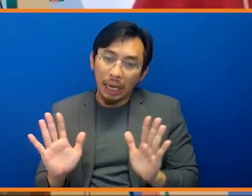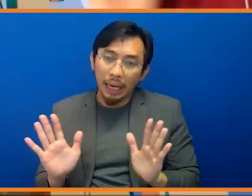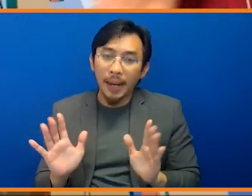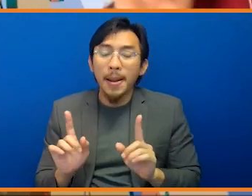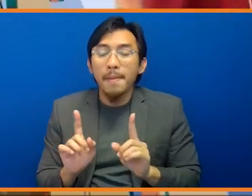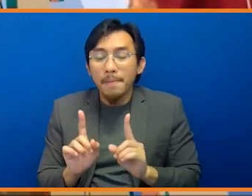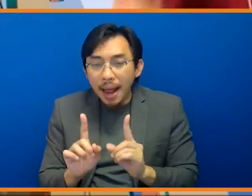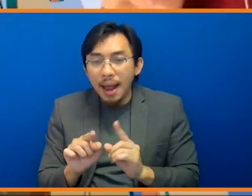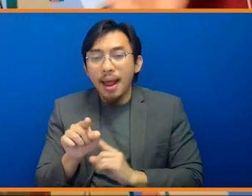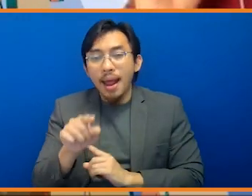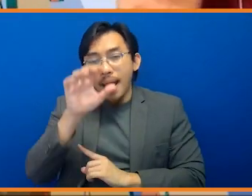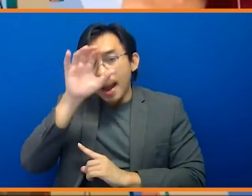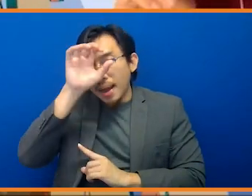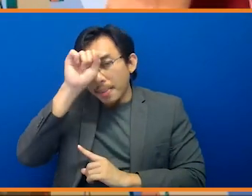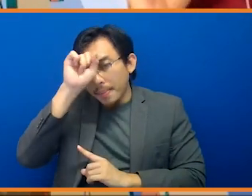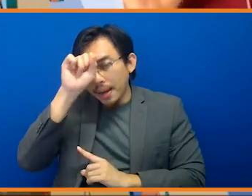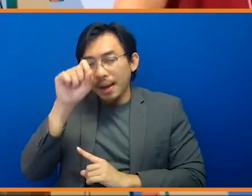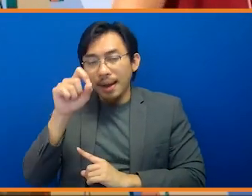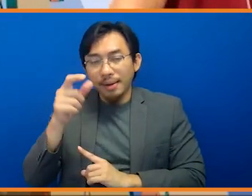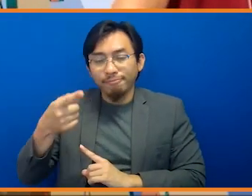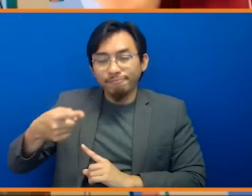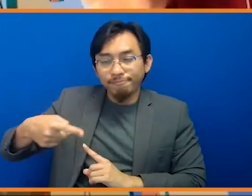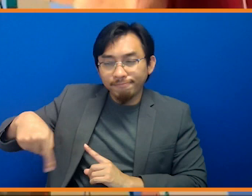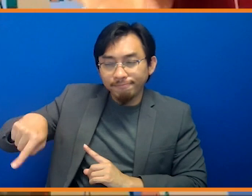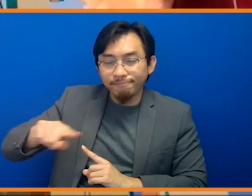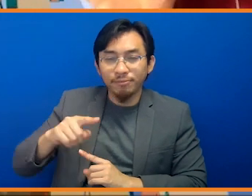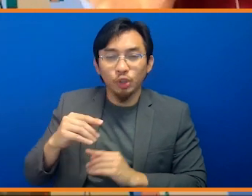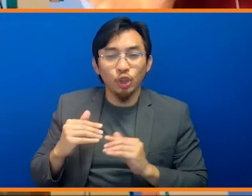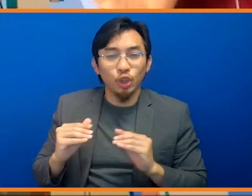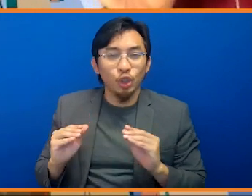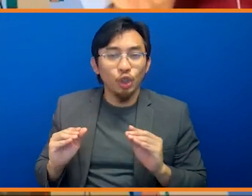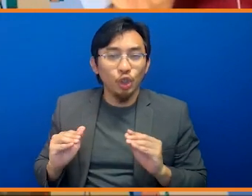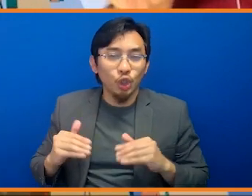But you remember that I think the young friends